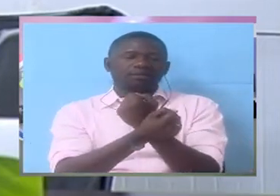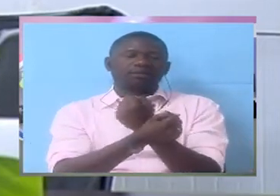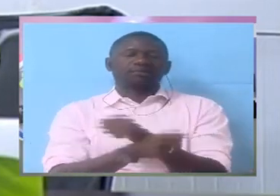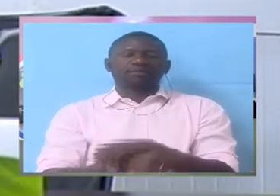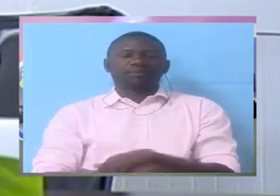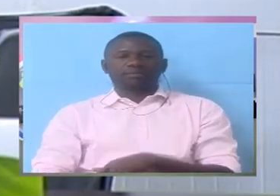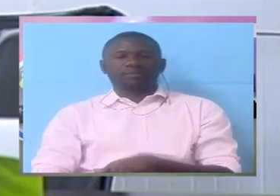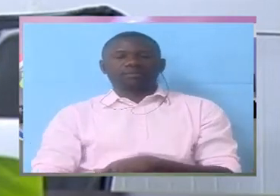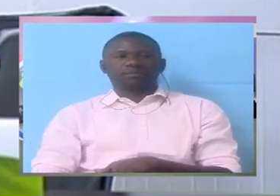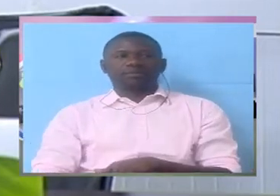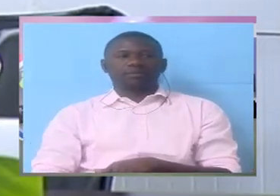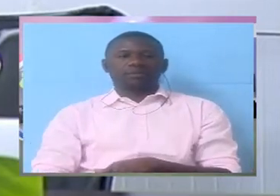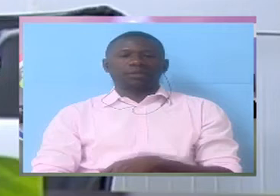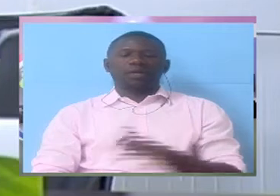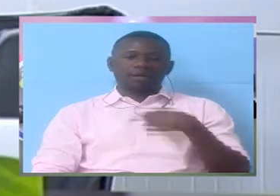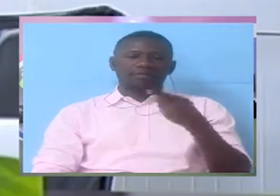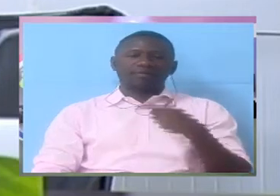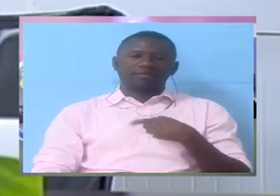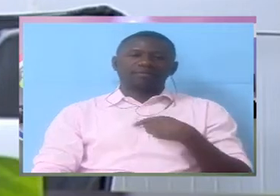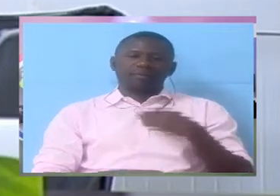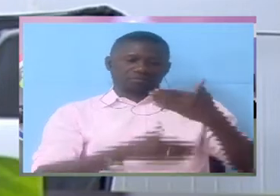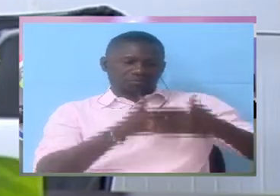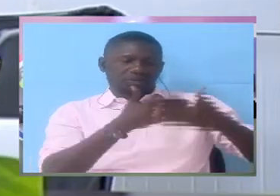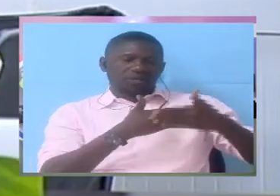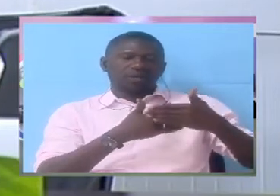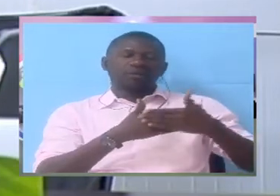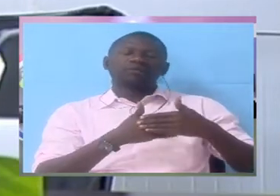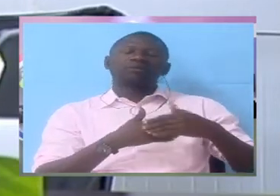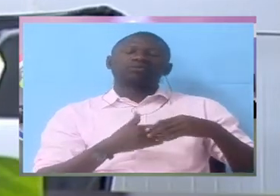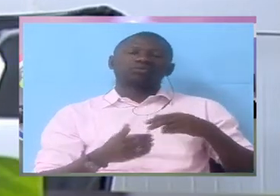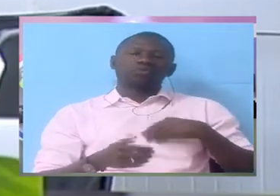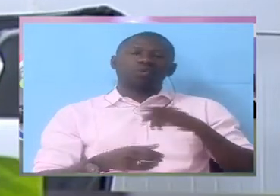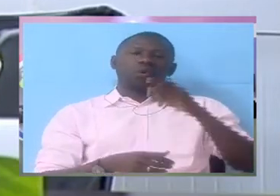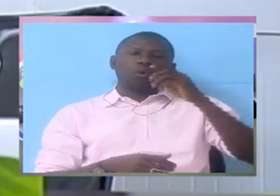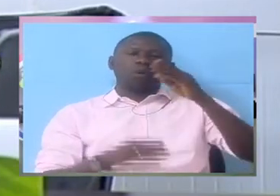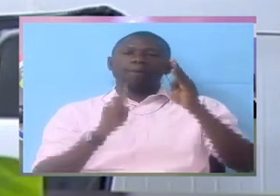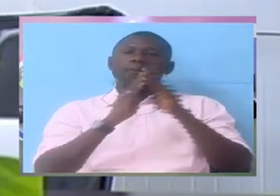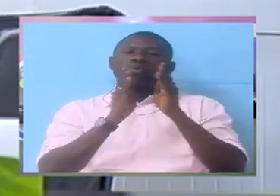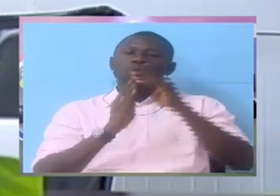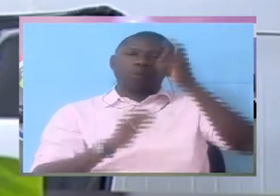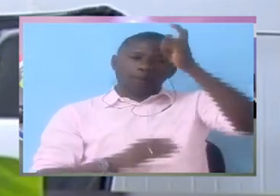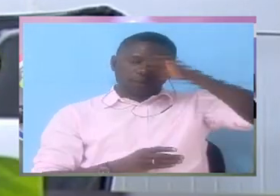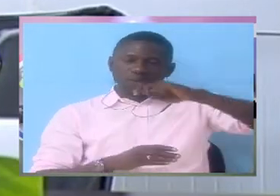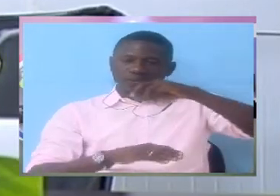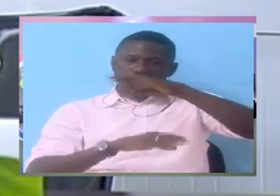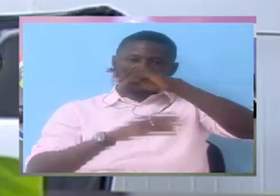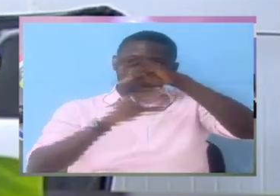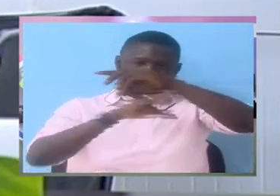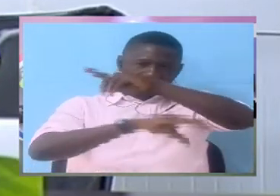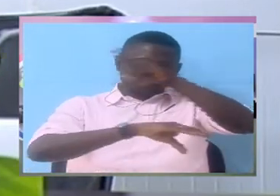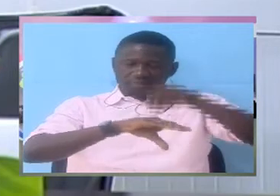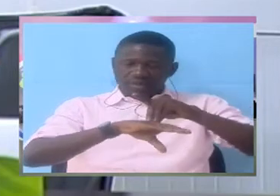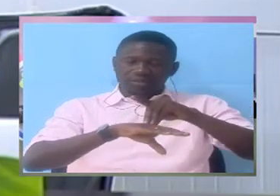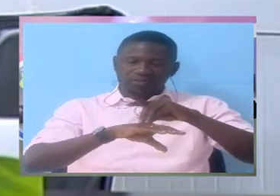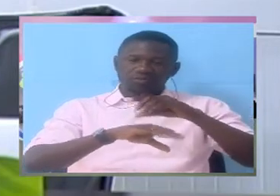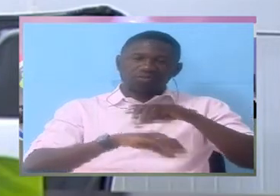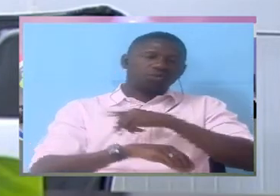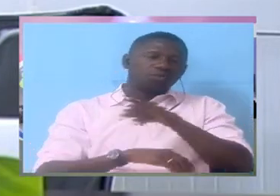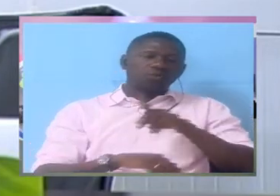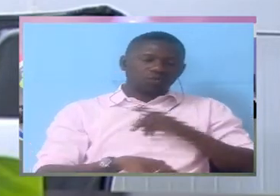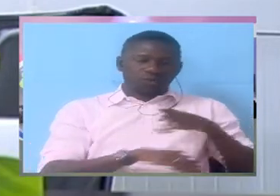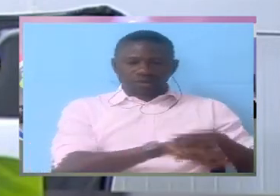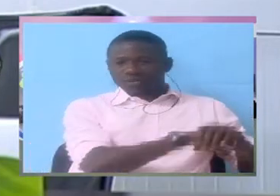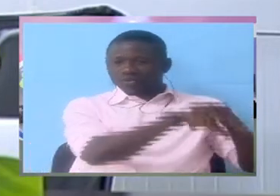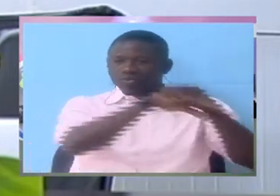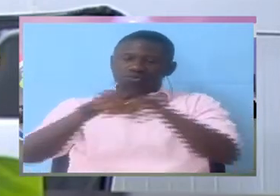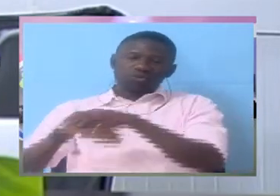as Bundung police was the jurisdiction close to us. Bundung police lem dinkirati damen katatanna. So we